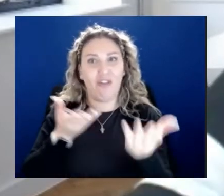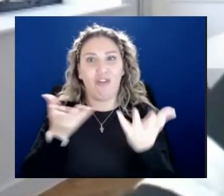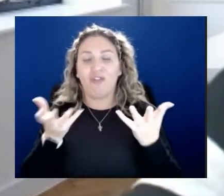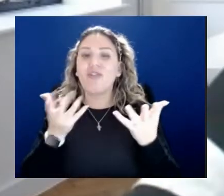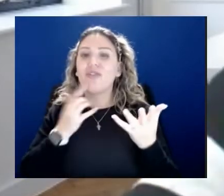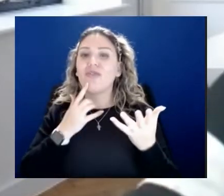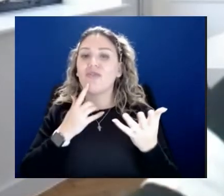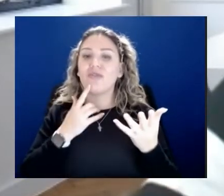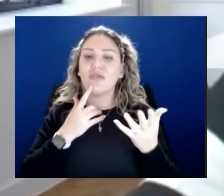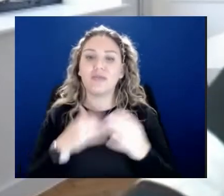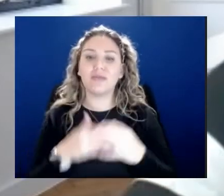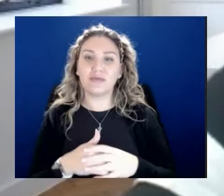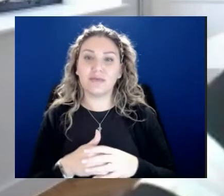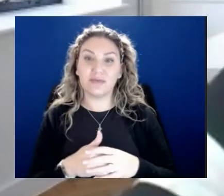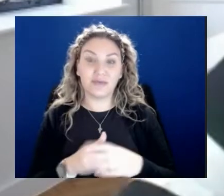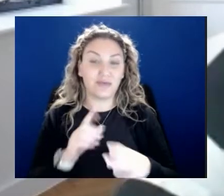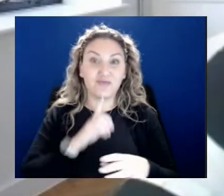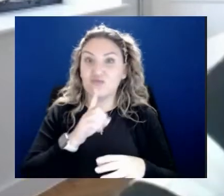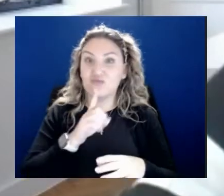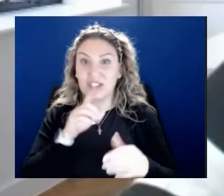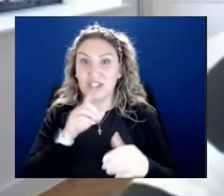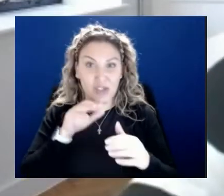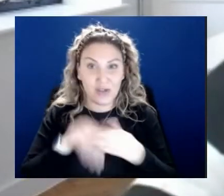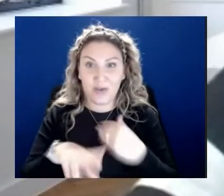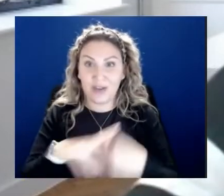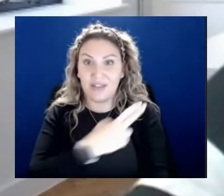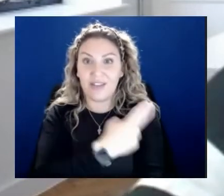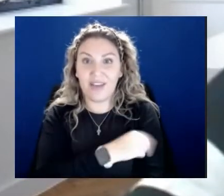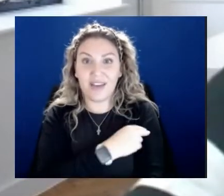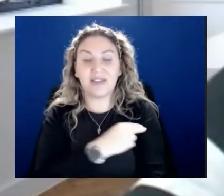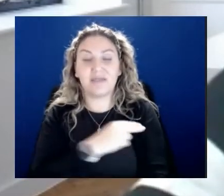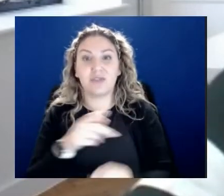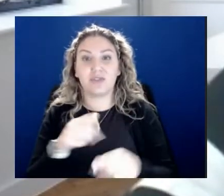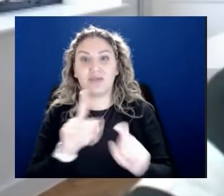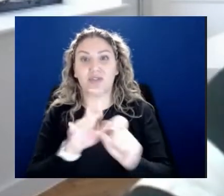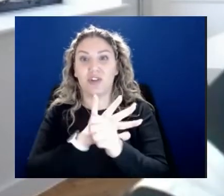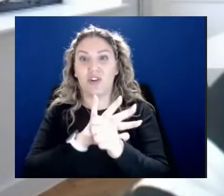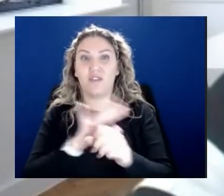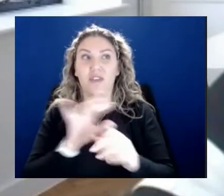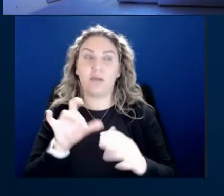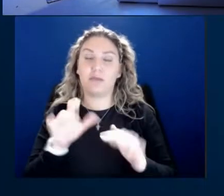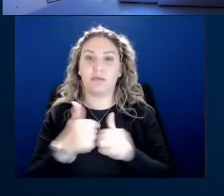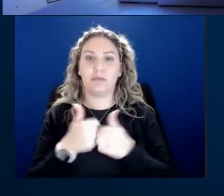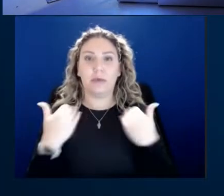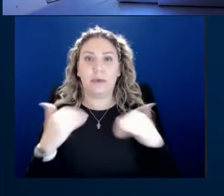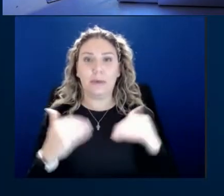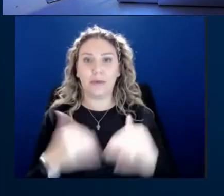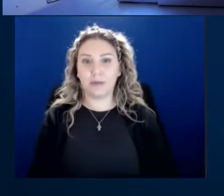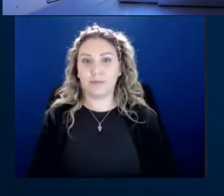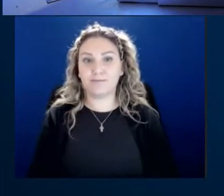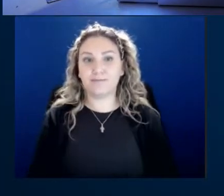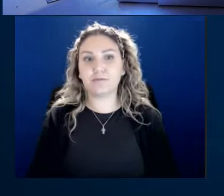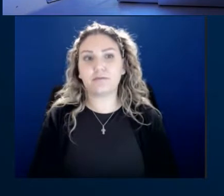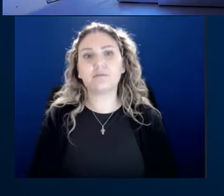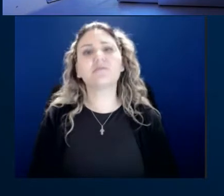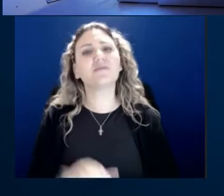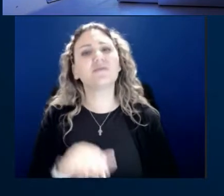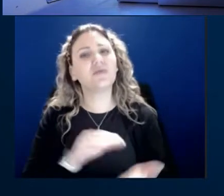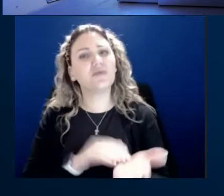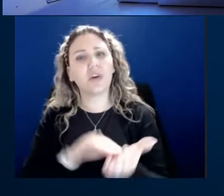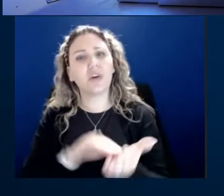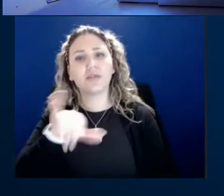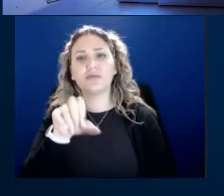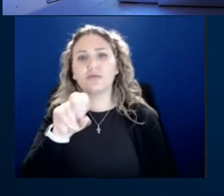being prohibited to even come into the hospital during COVID was a big challenge for us. So, Dr. Johnson, how critical,